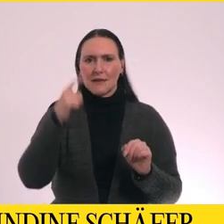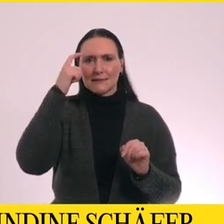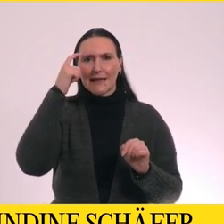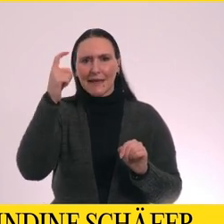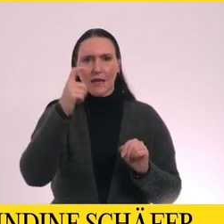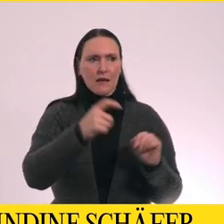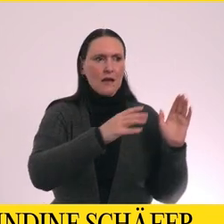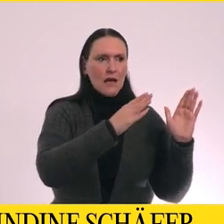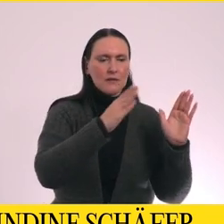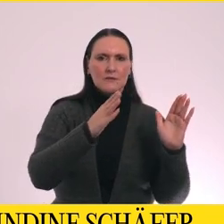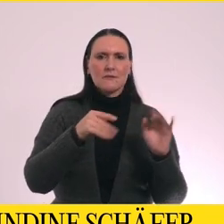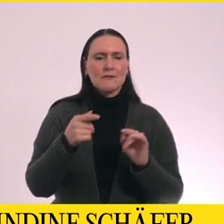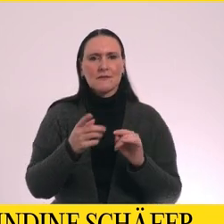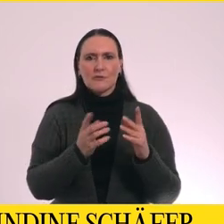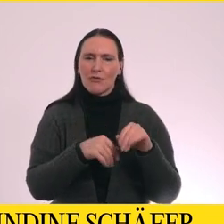so liberating, and I think